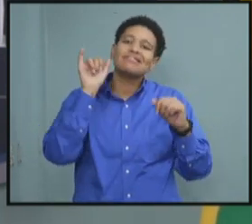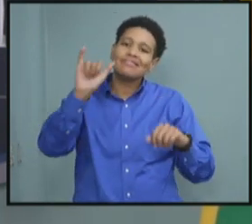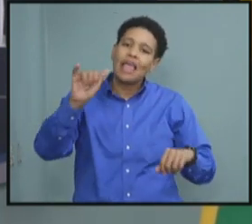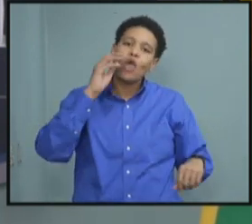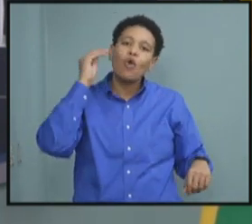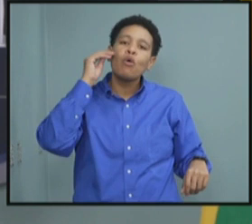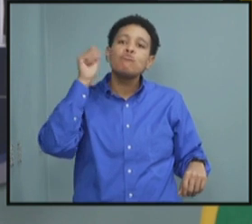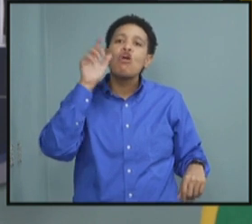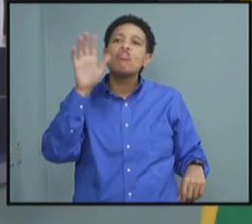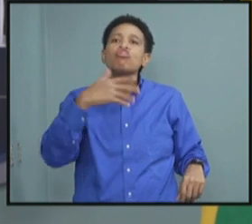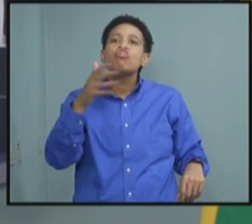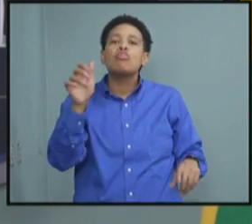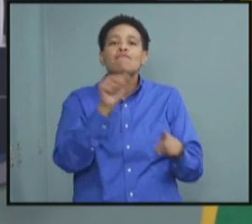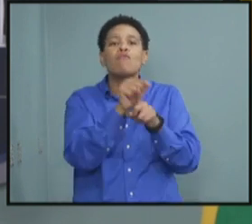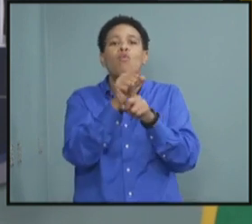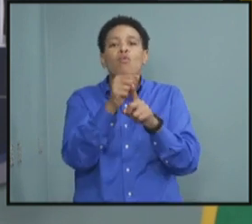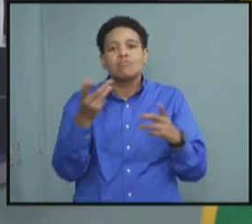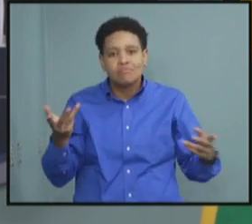home.